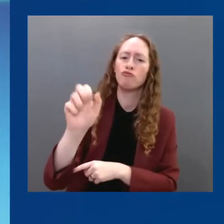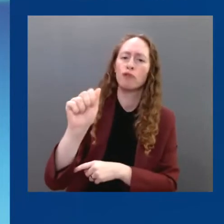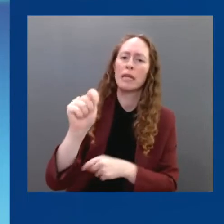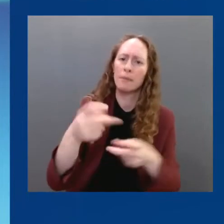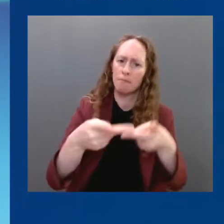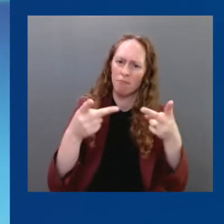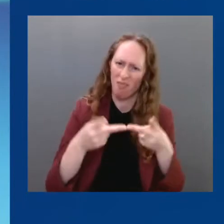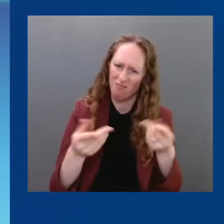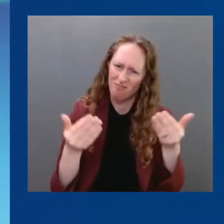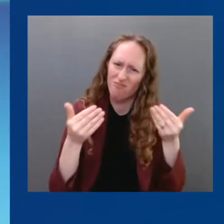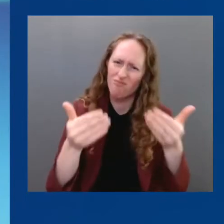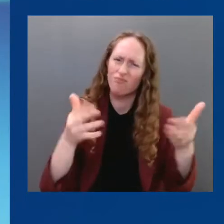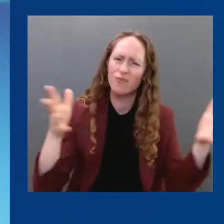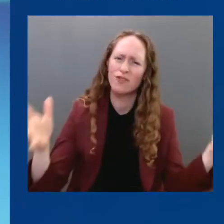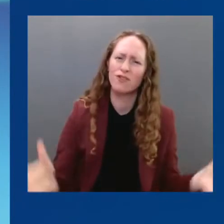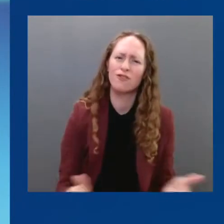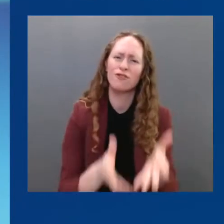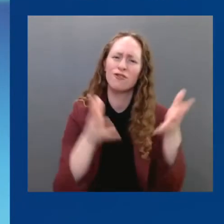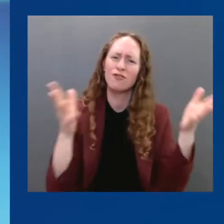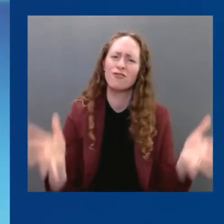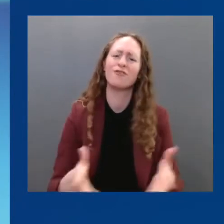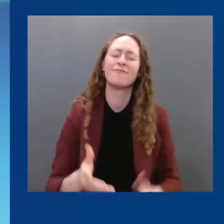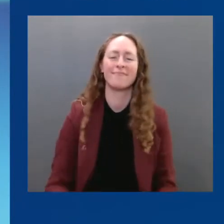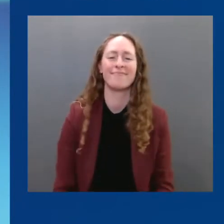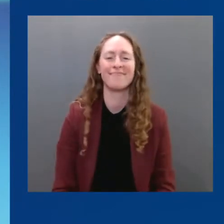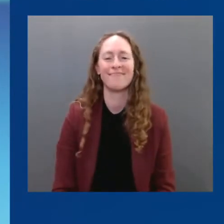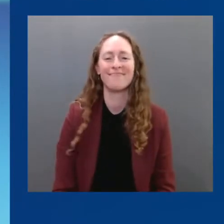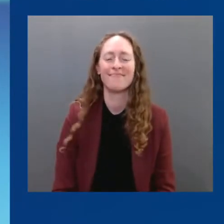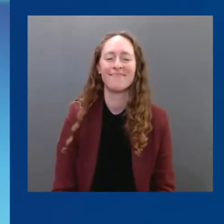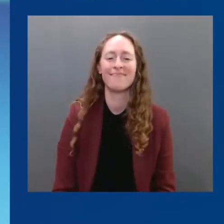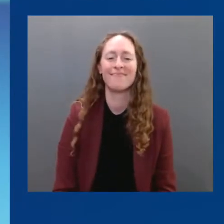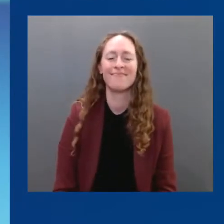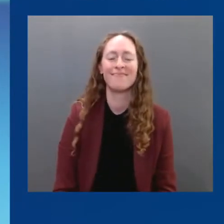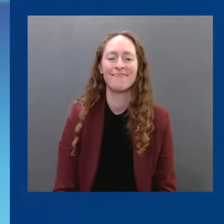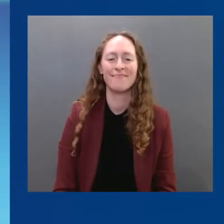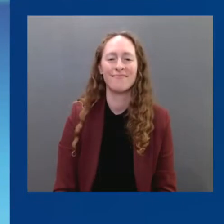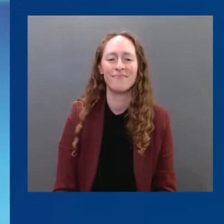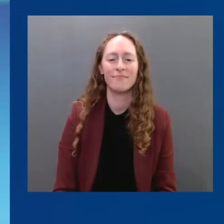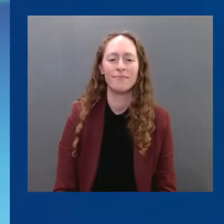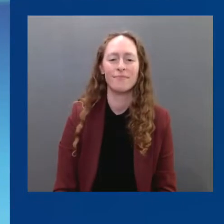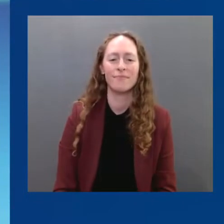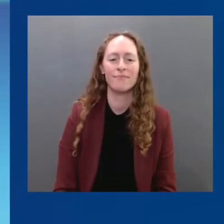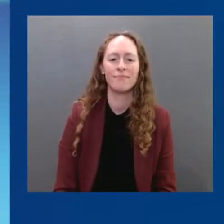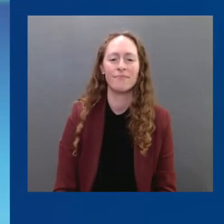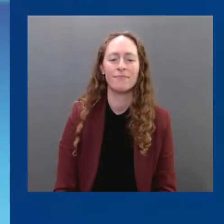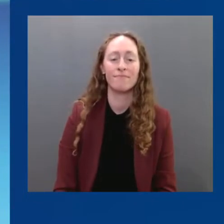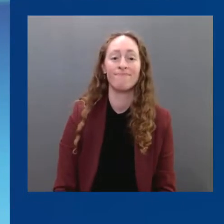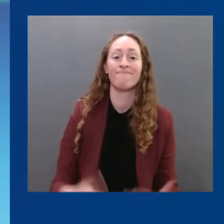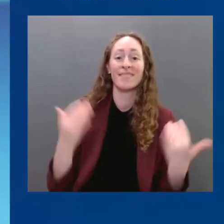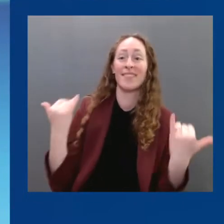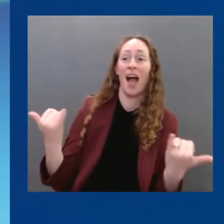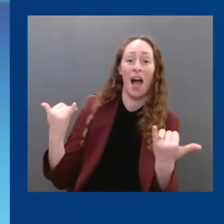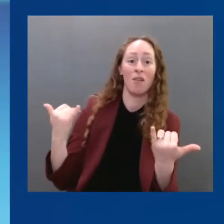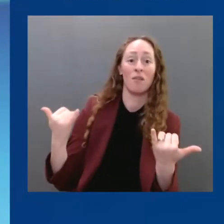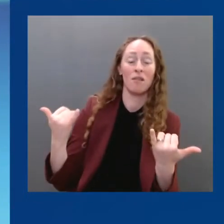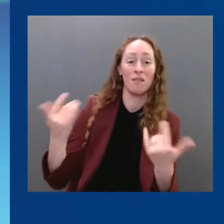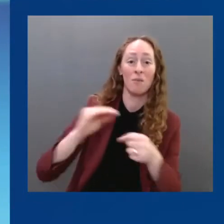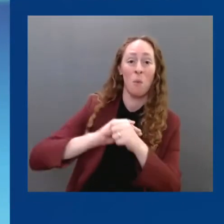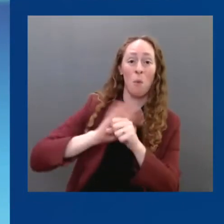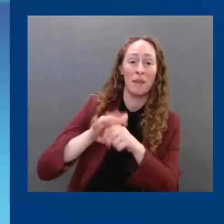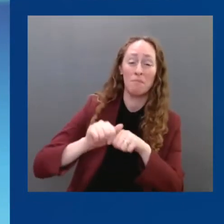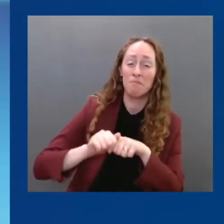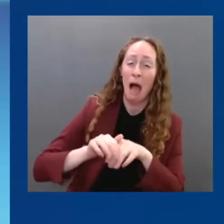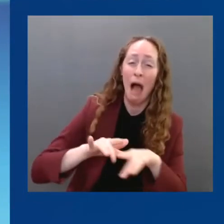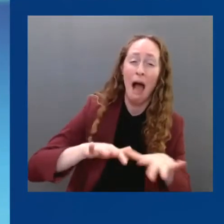several tools that help do that. So let's start with talking about testing. As we face BA5, here's how we think